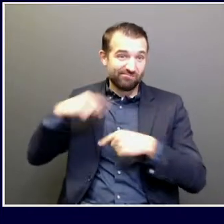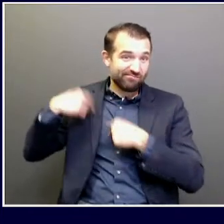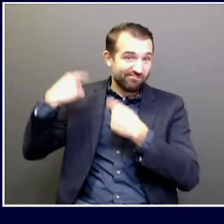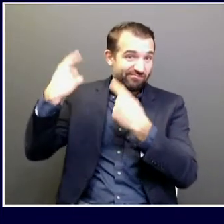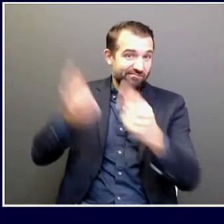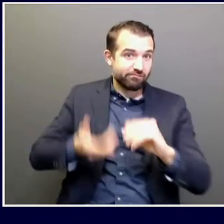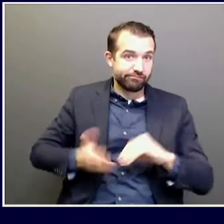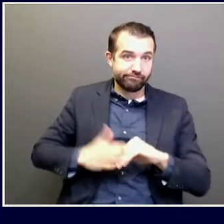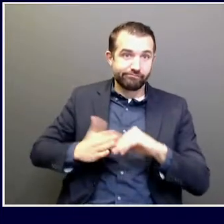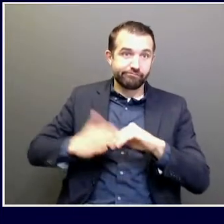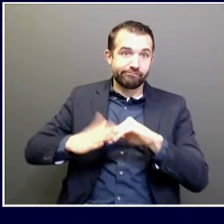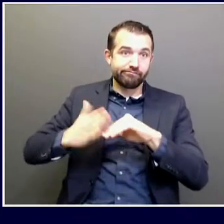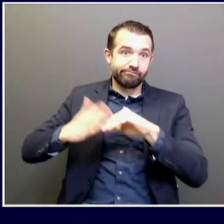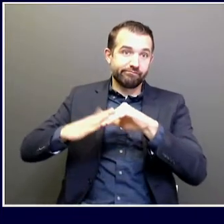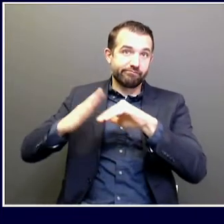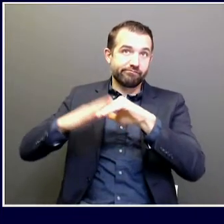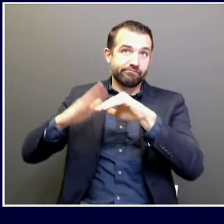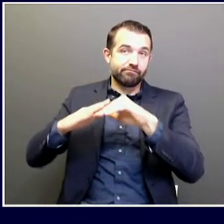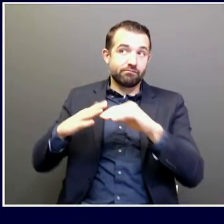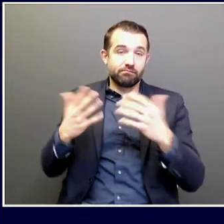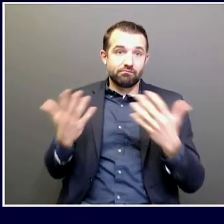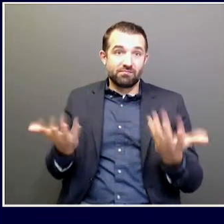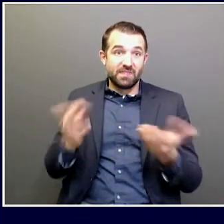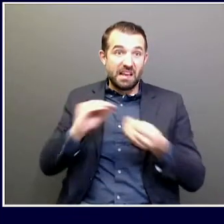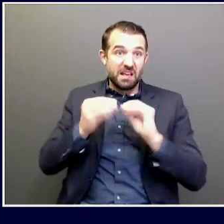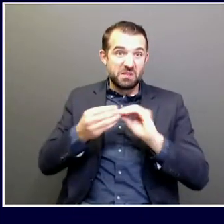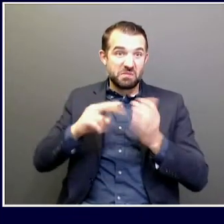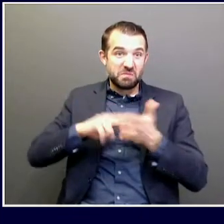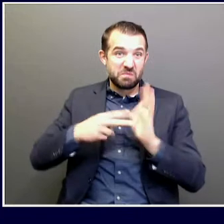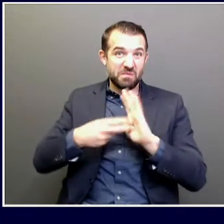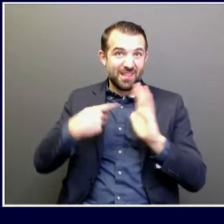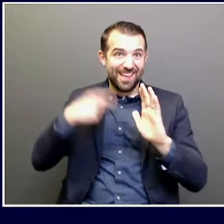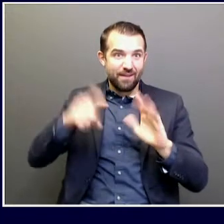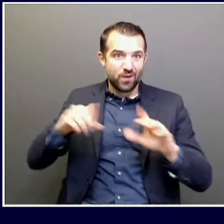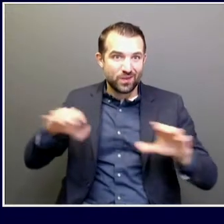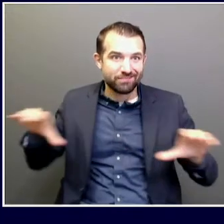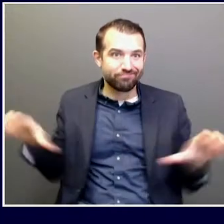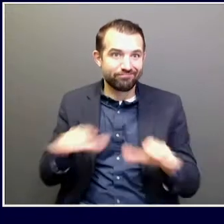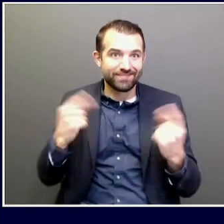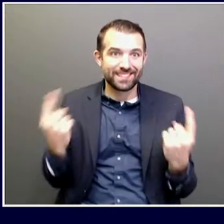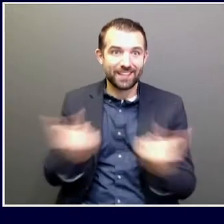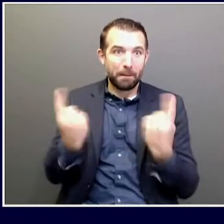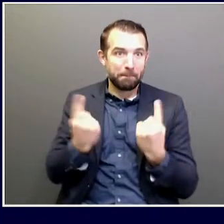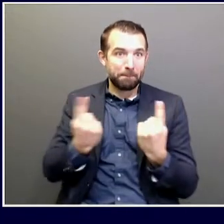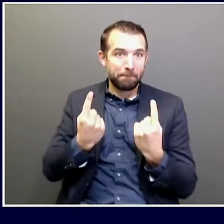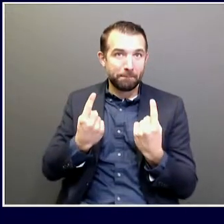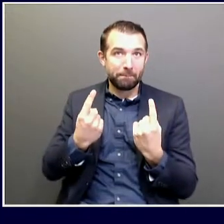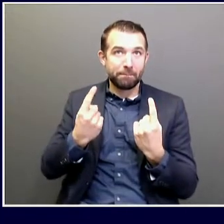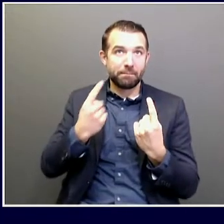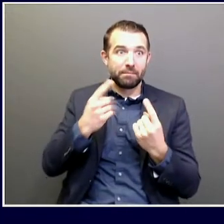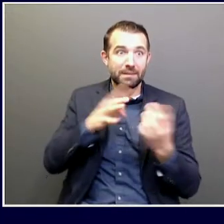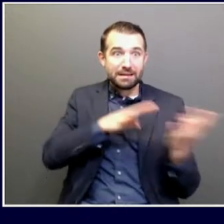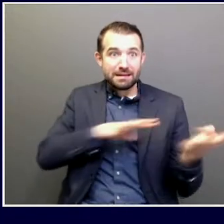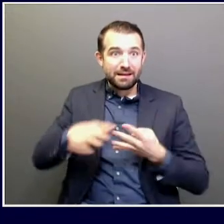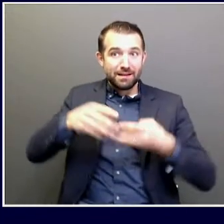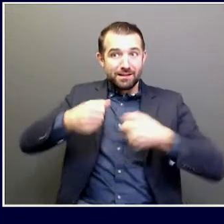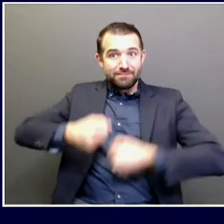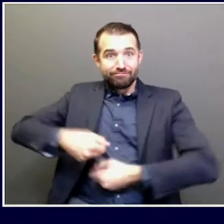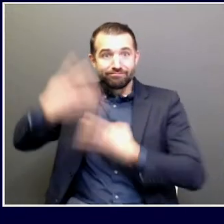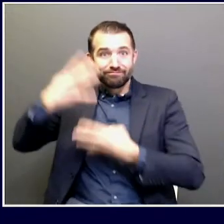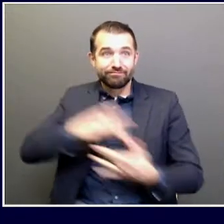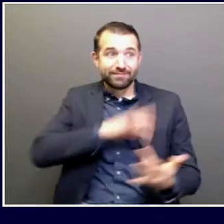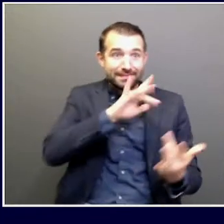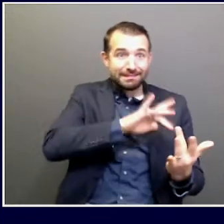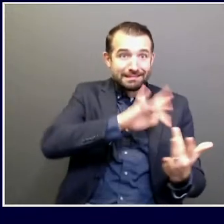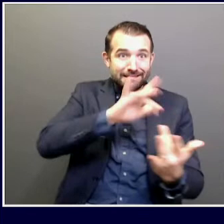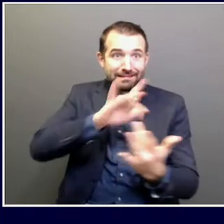to process those tests on a daily basis. Simply put, there are now more positive test results coming in